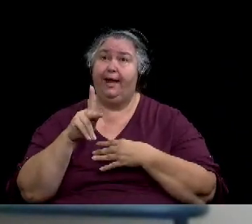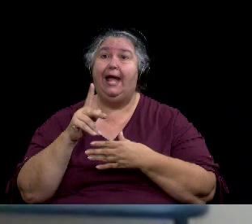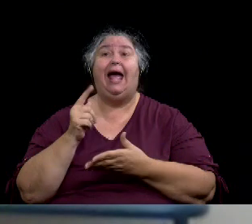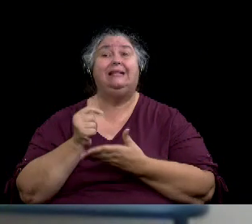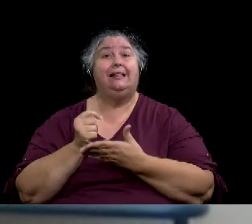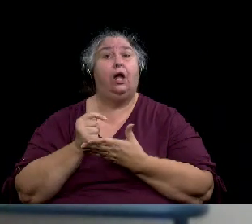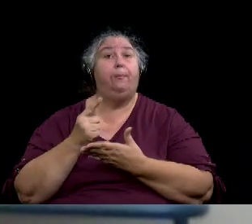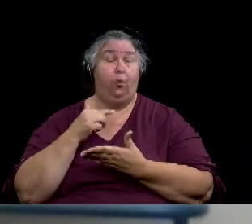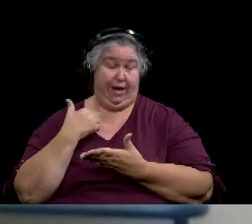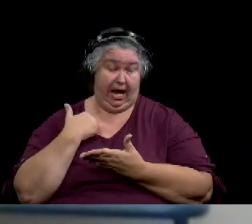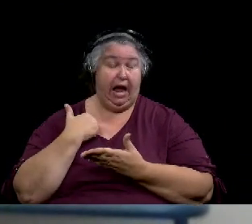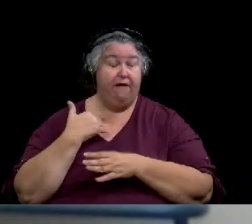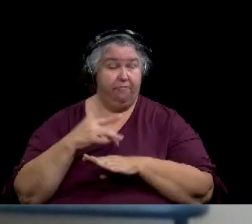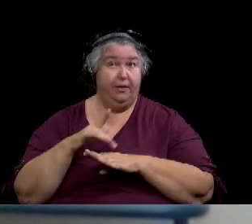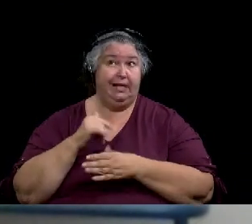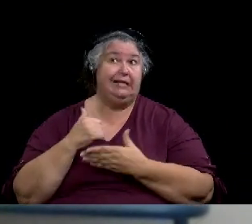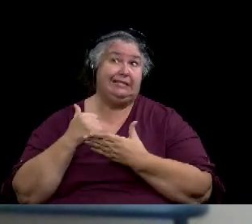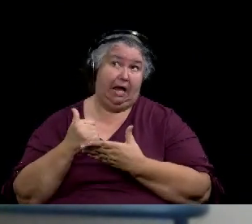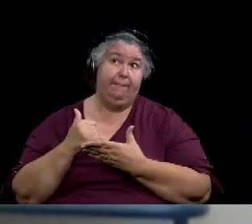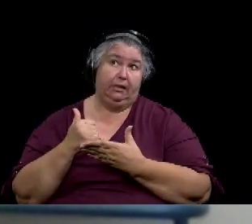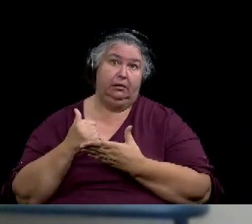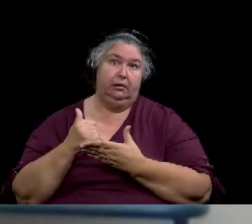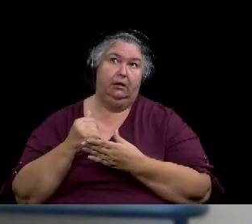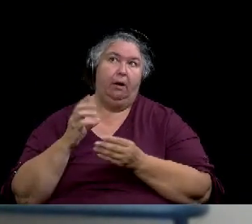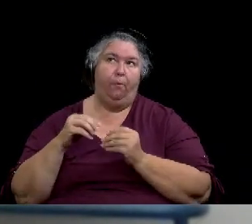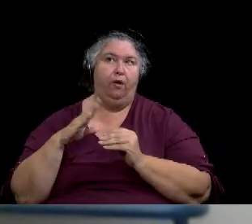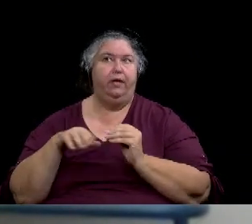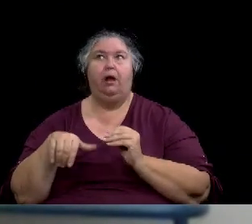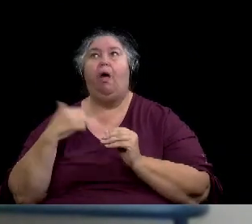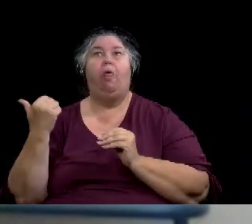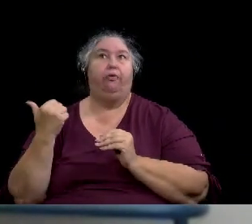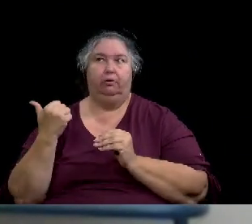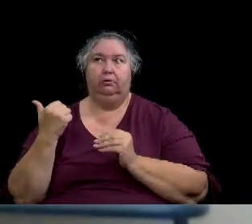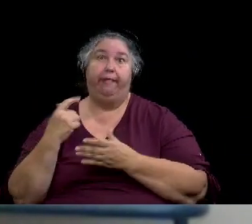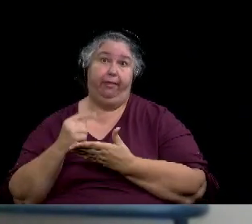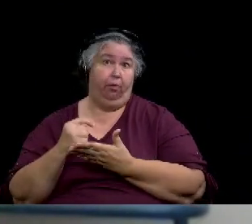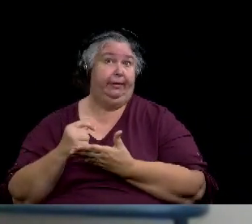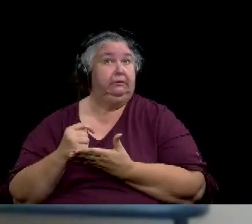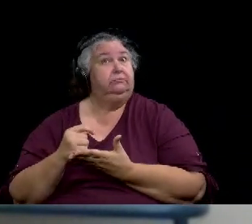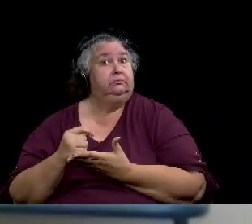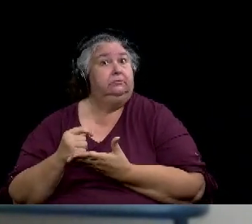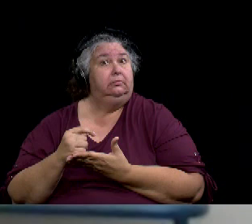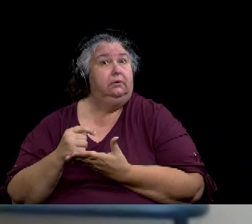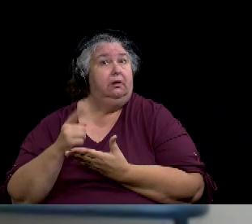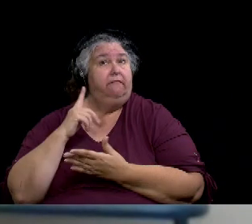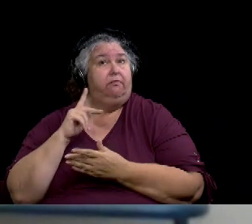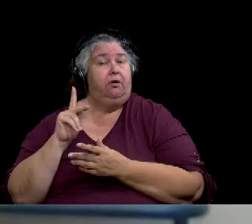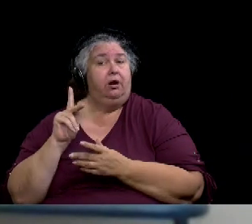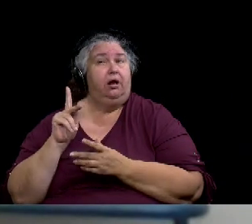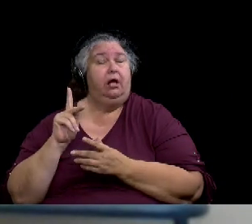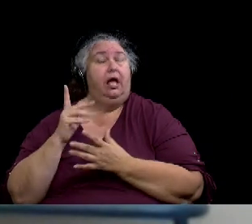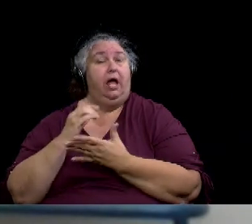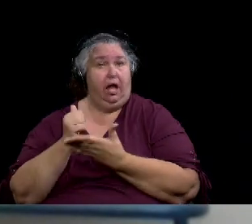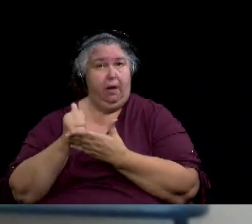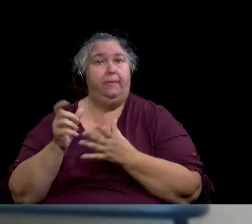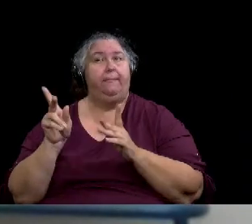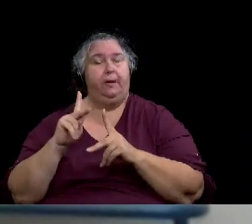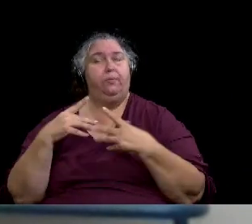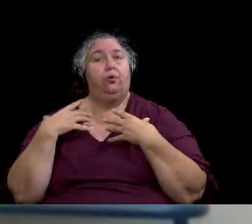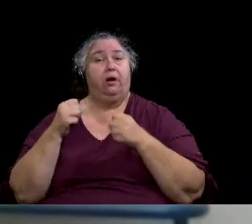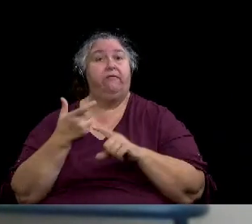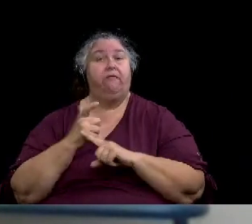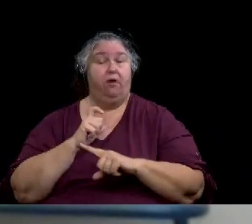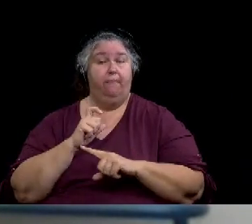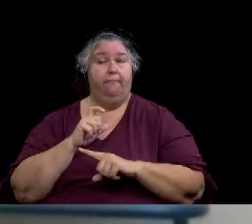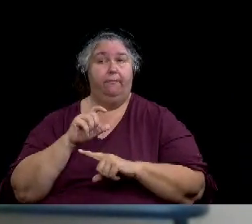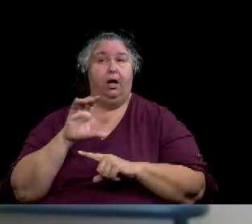available, and it seems to be helping more than any other therapy or intervention we have available for helping people recover from COVID. So your donation